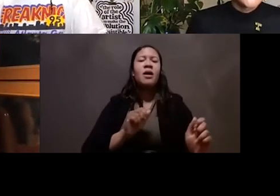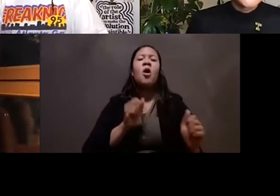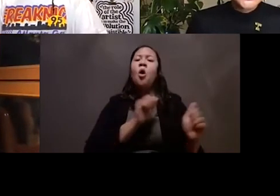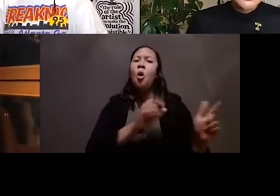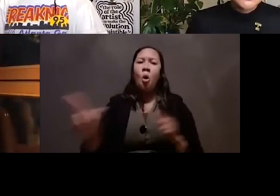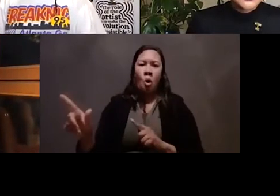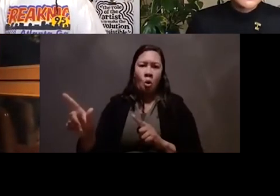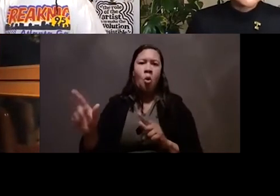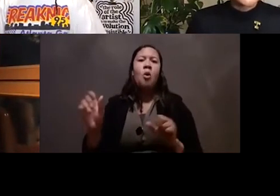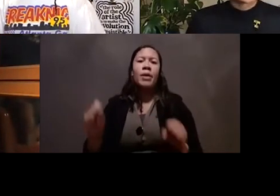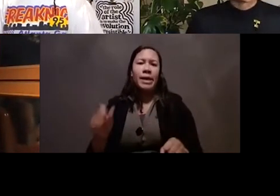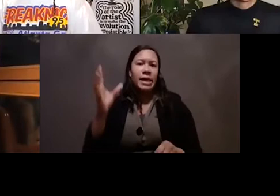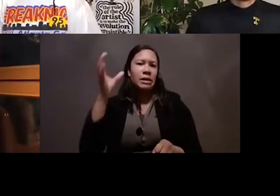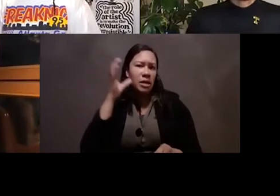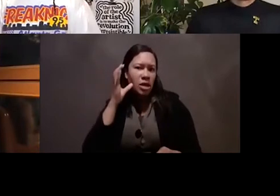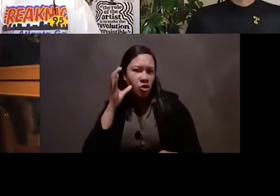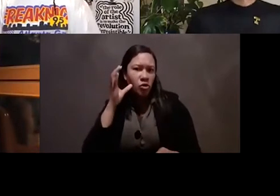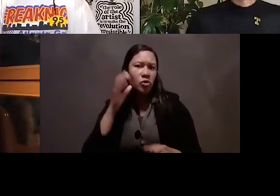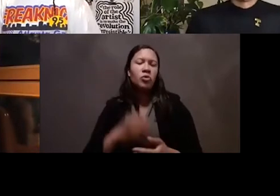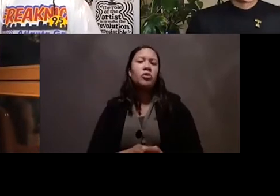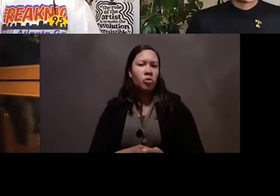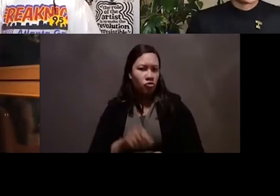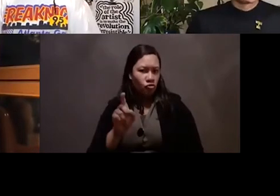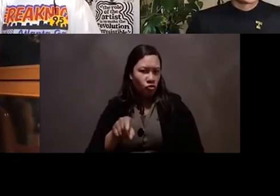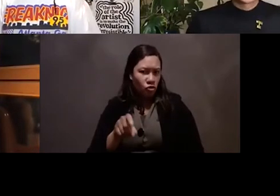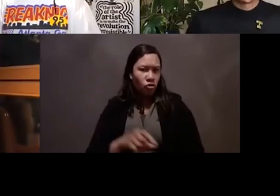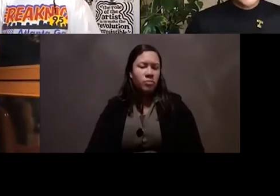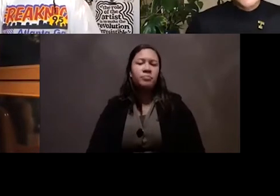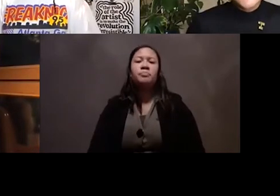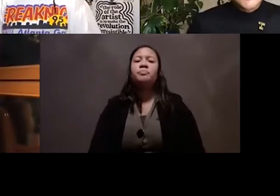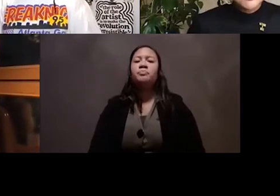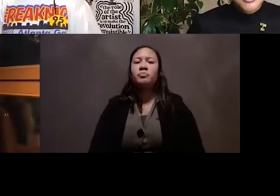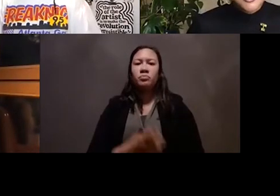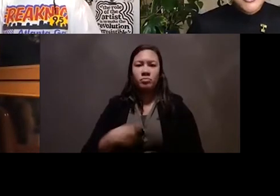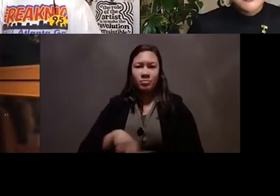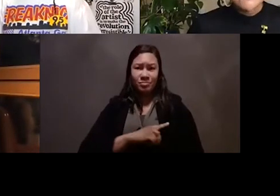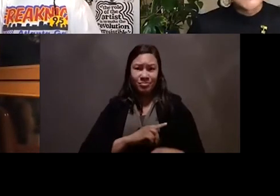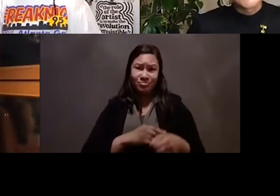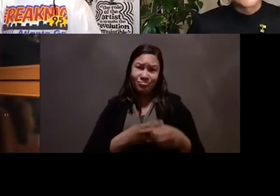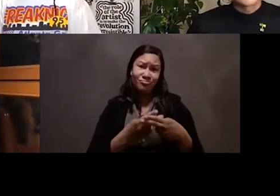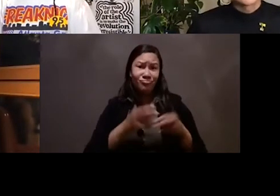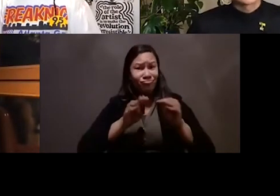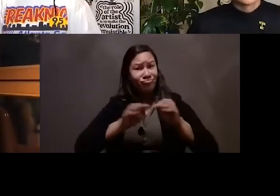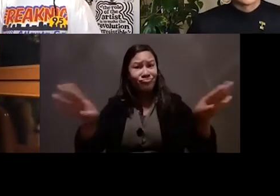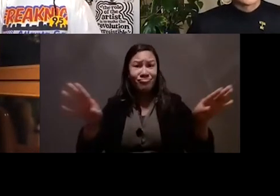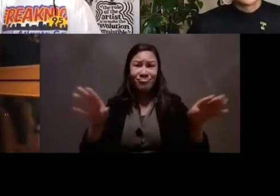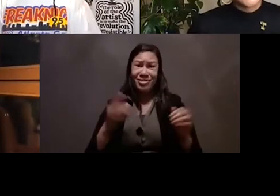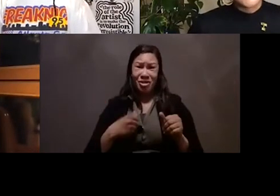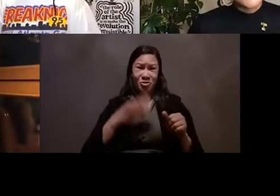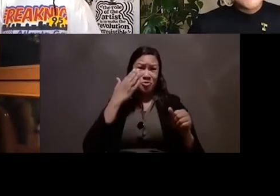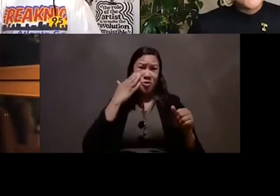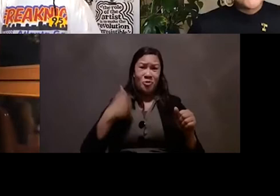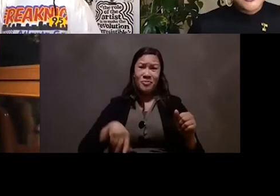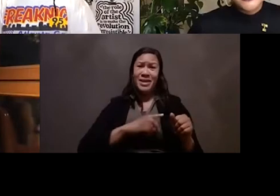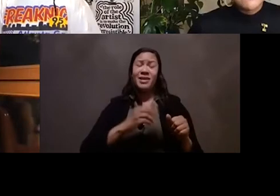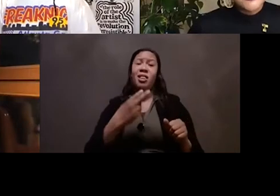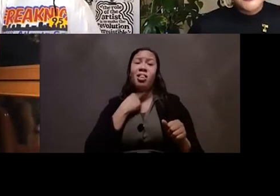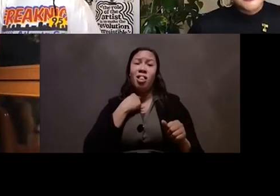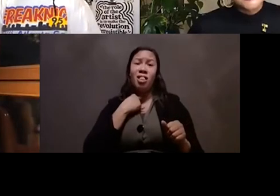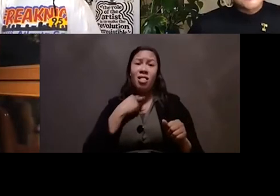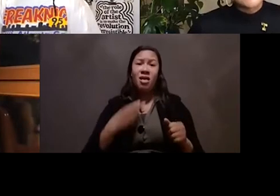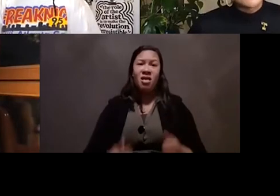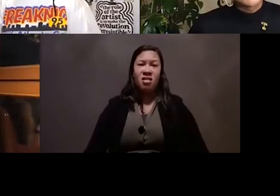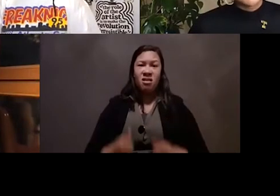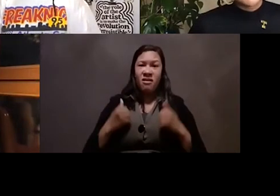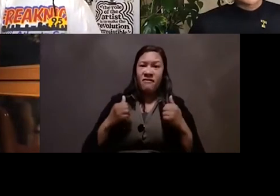tapped into in terms of eschewing these boxes that we're all kind of forced to live in that don't really fit